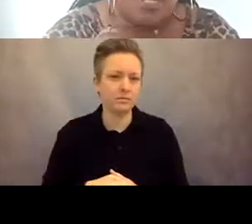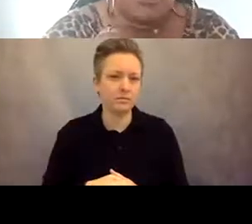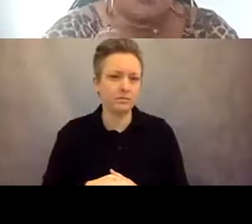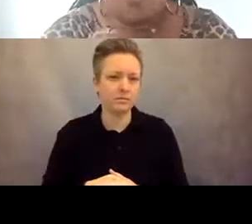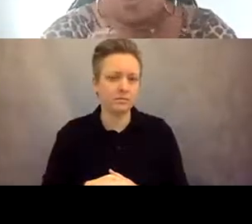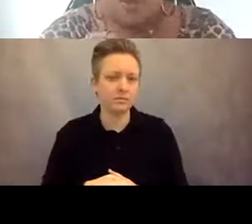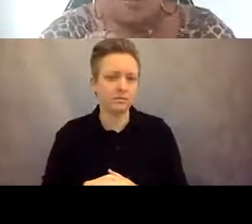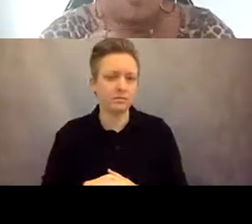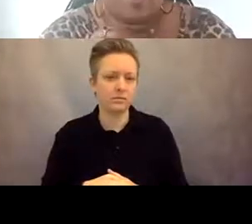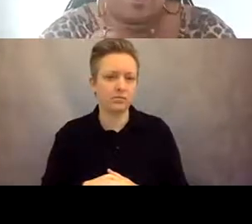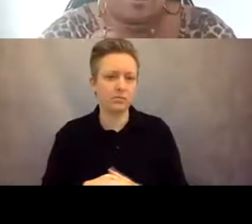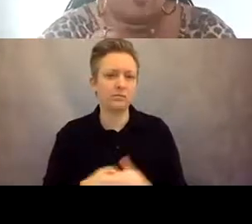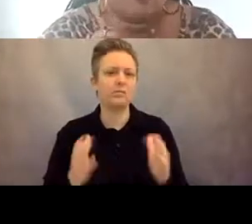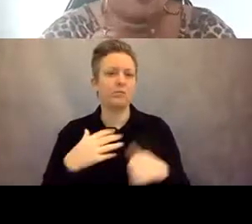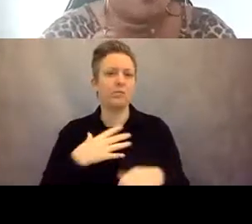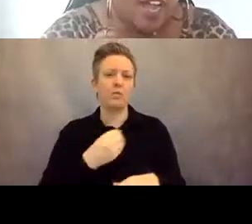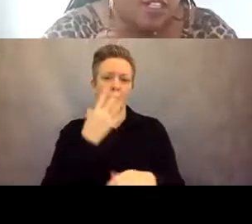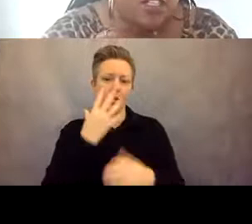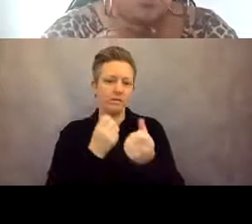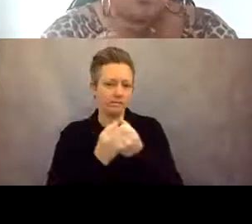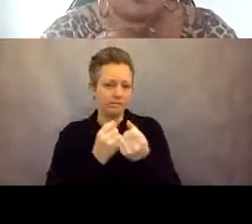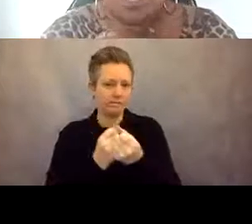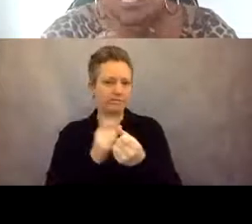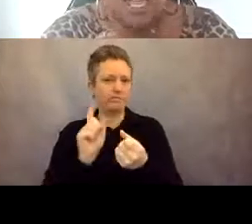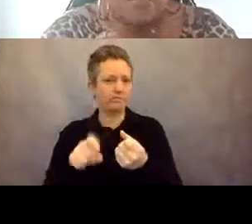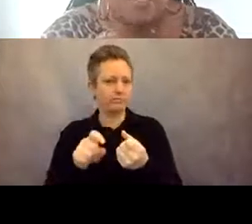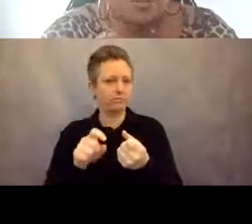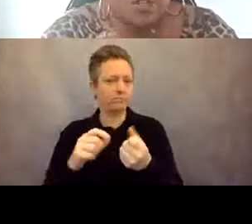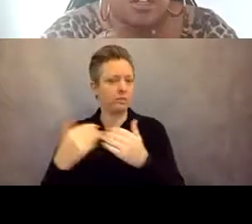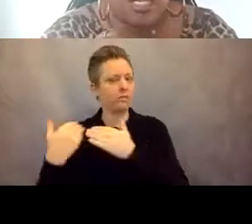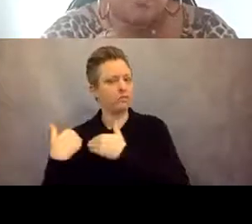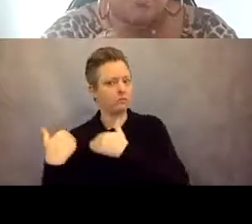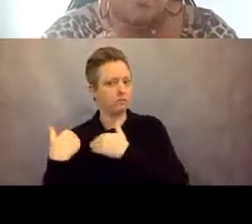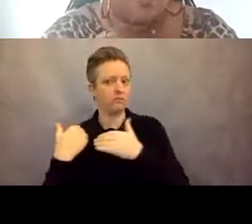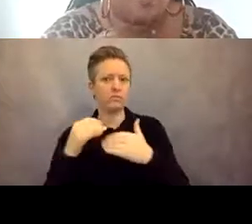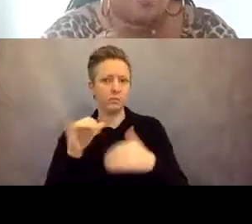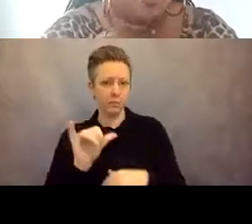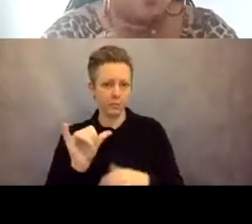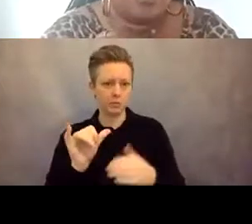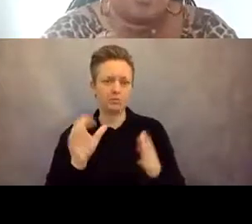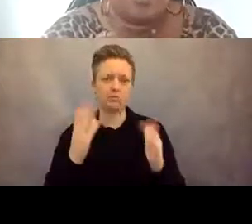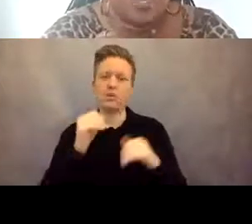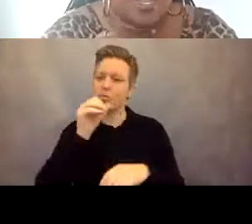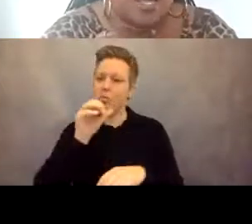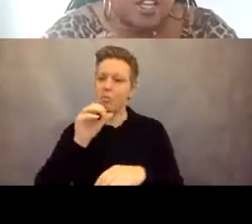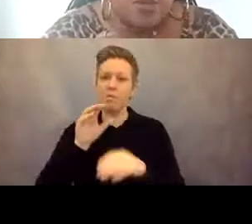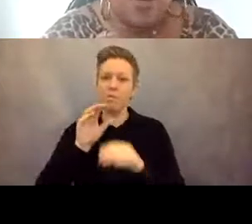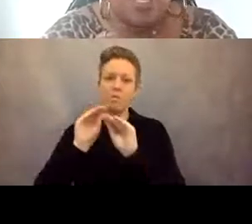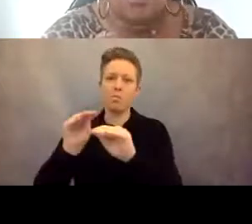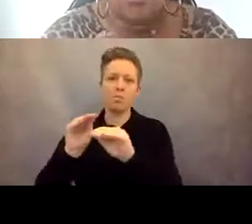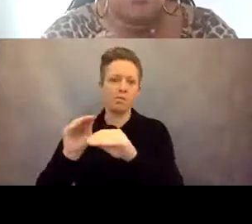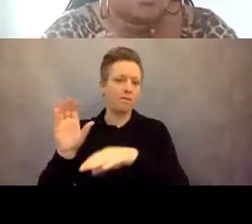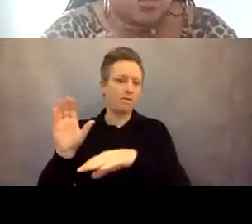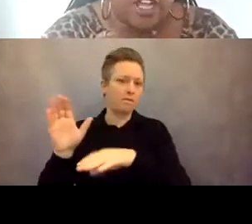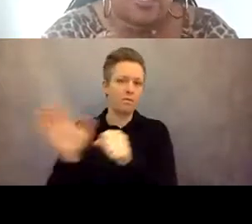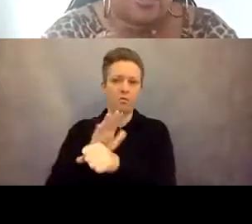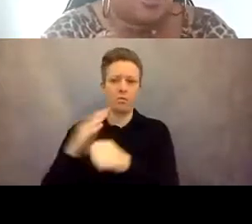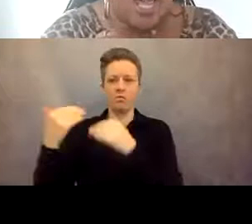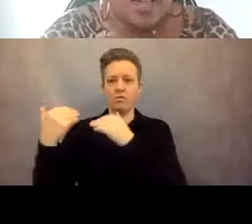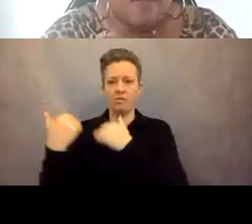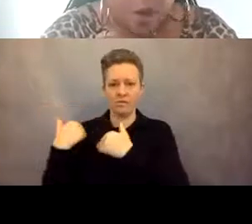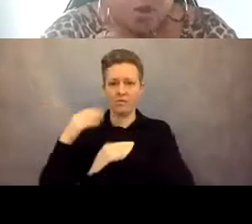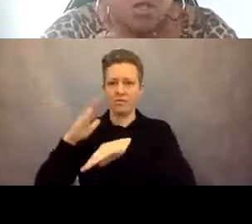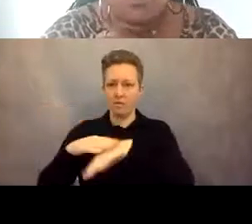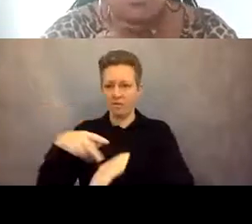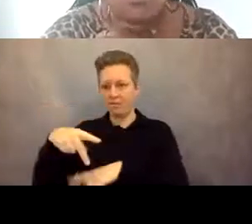of the onus on people of color to correct. Similarly, when working with LGBTQIA community, straight